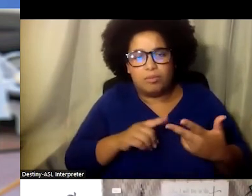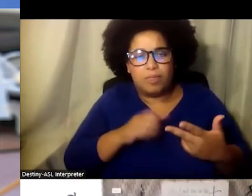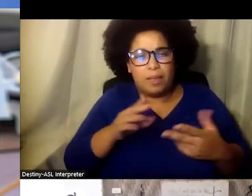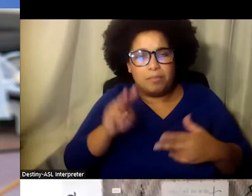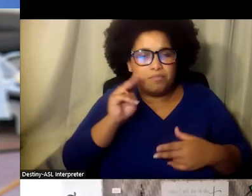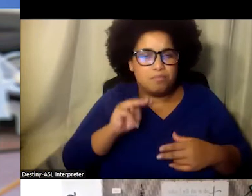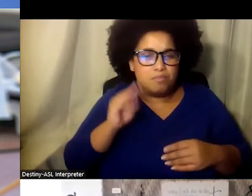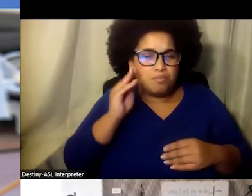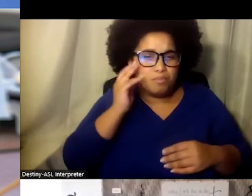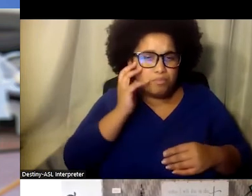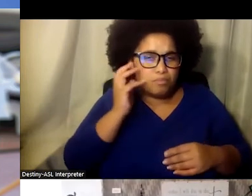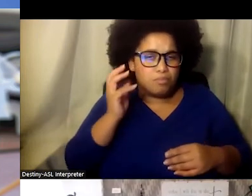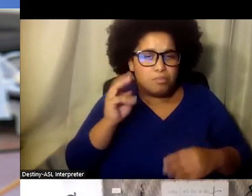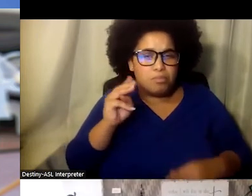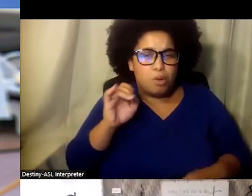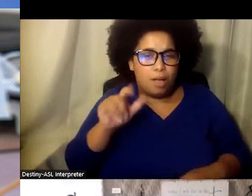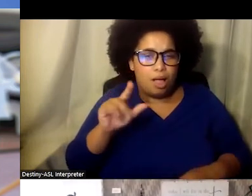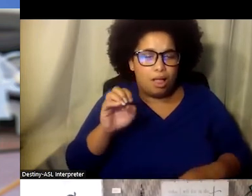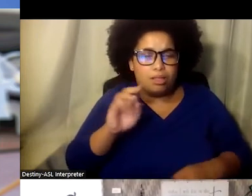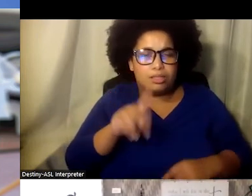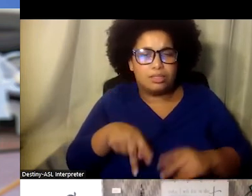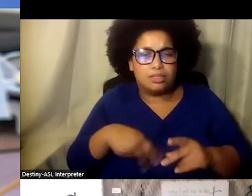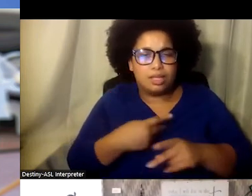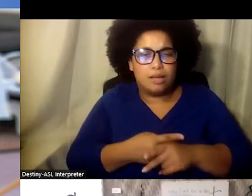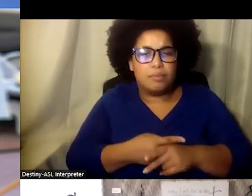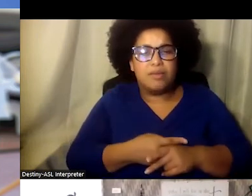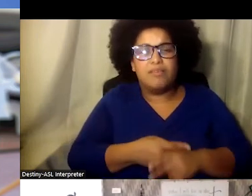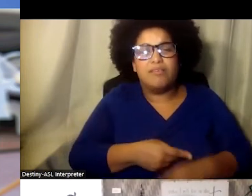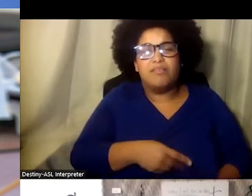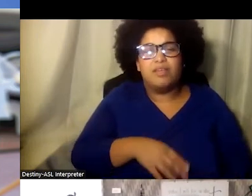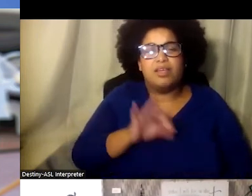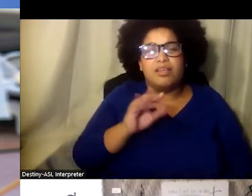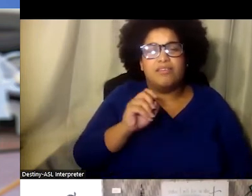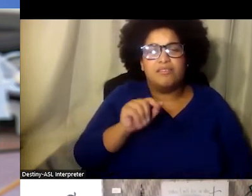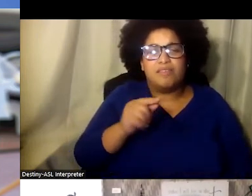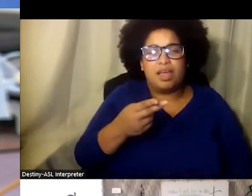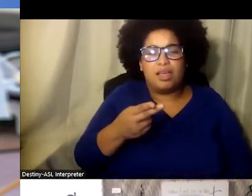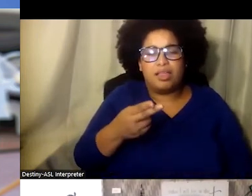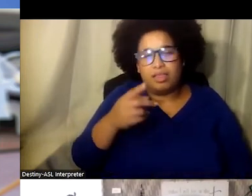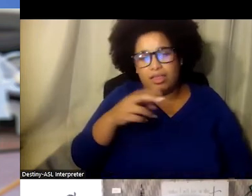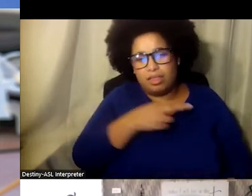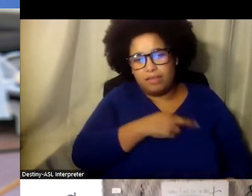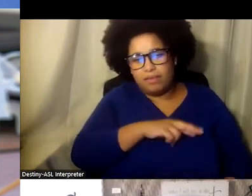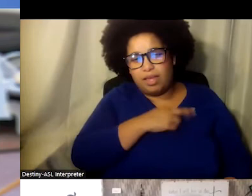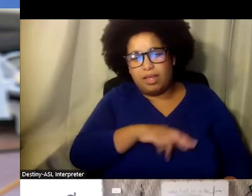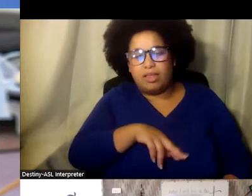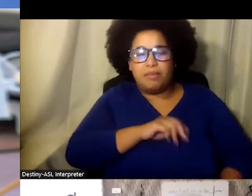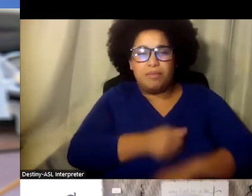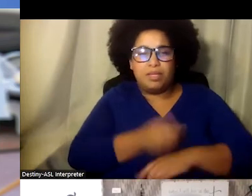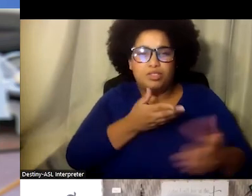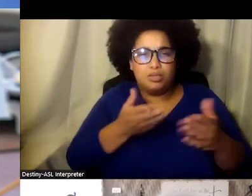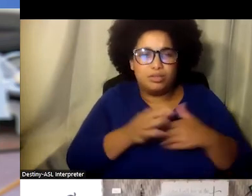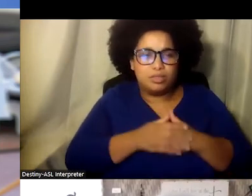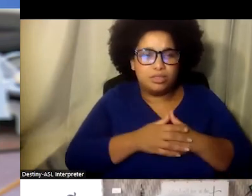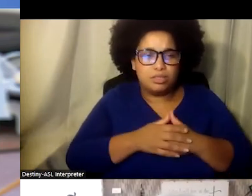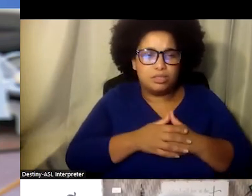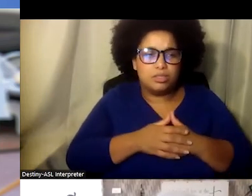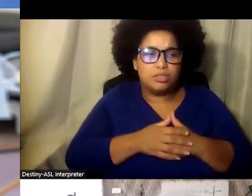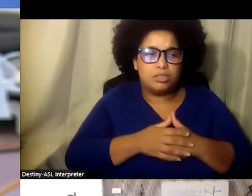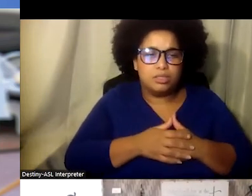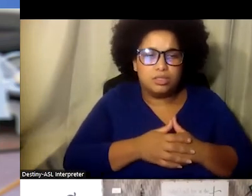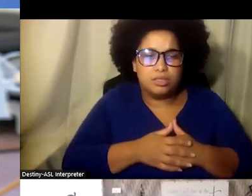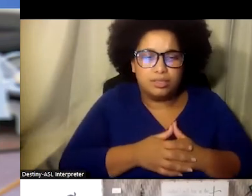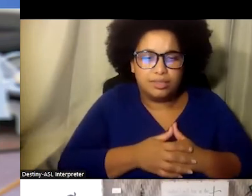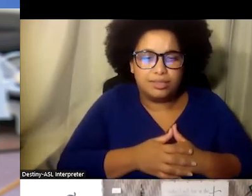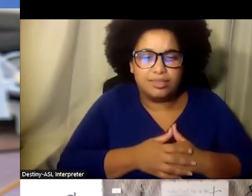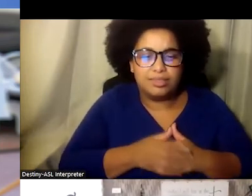While there are regulatory limits as to what we can do, we oftentimes don't let that stop us. Shh, don't tell the state. We